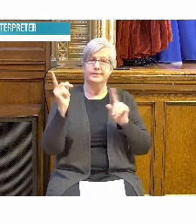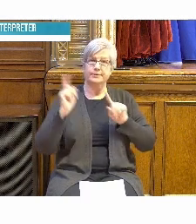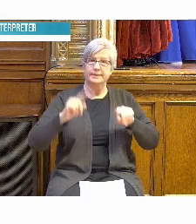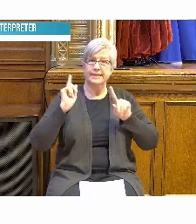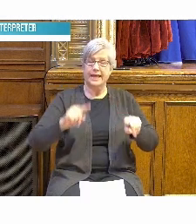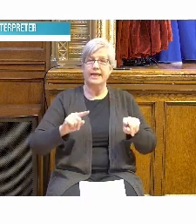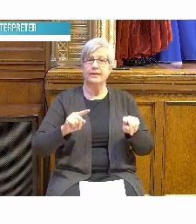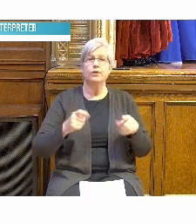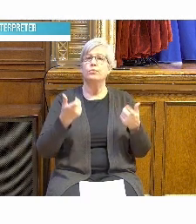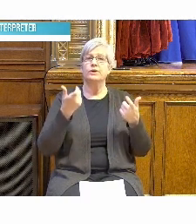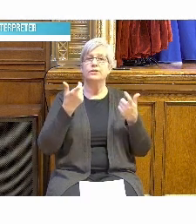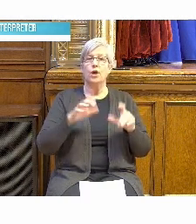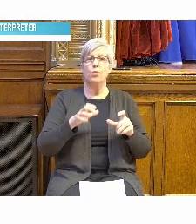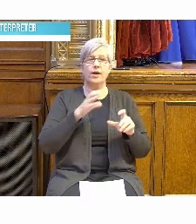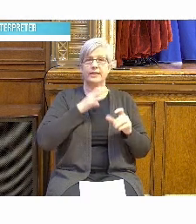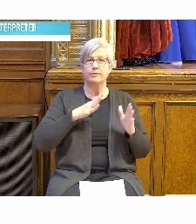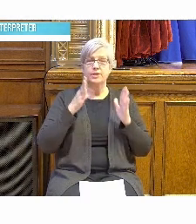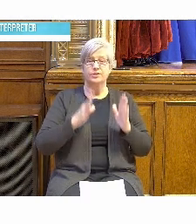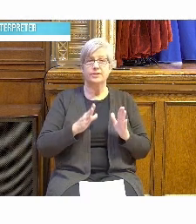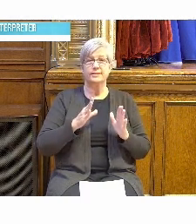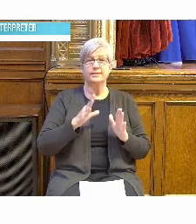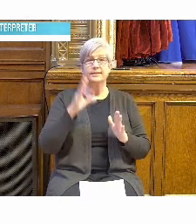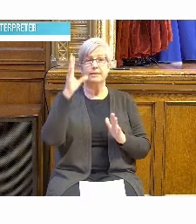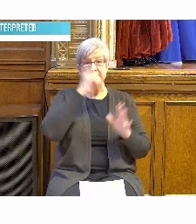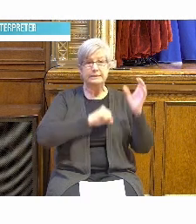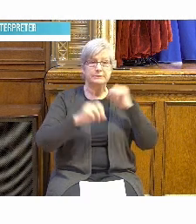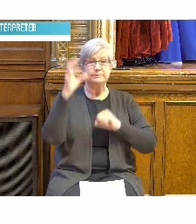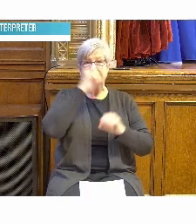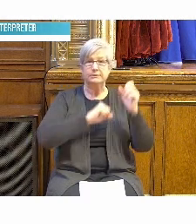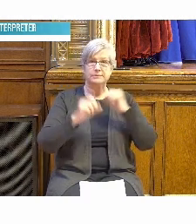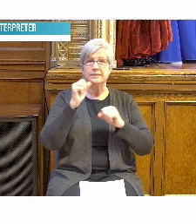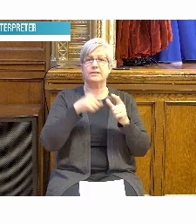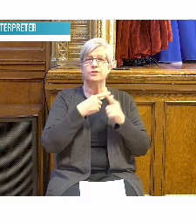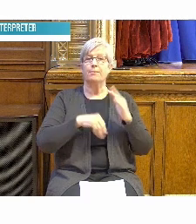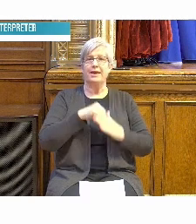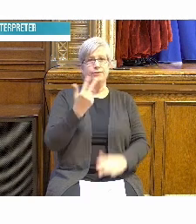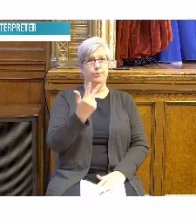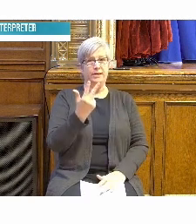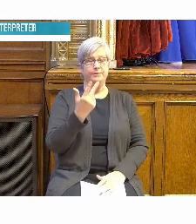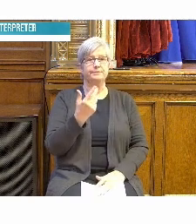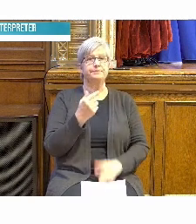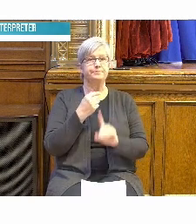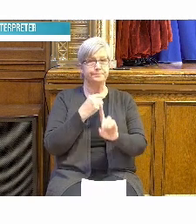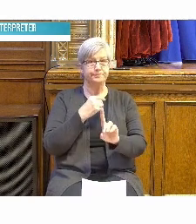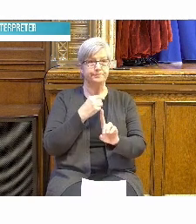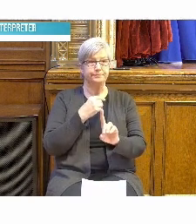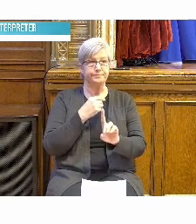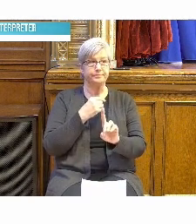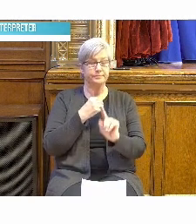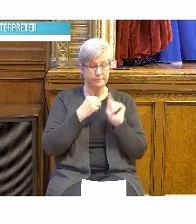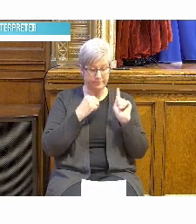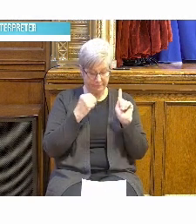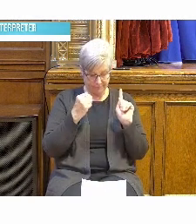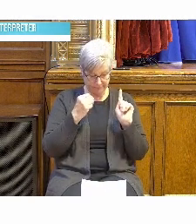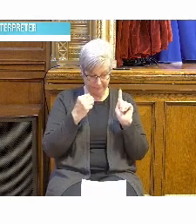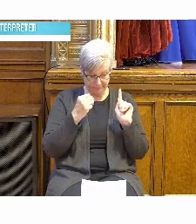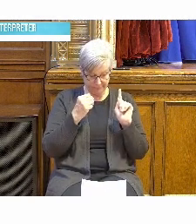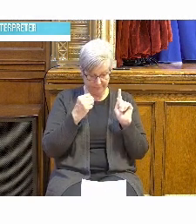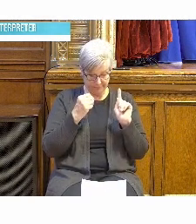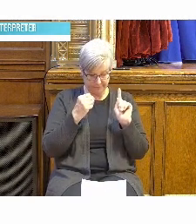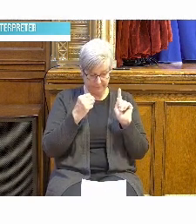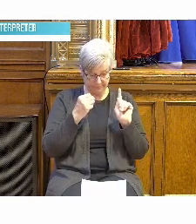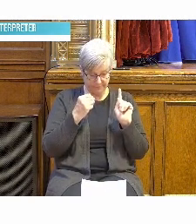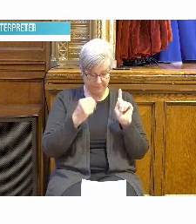want commissioners to miss more than 3 meetings. I'll pause there, and then we also, before I pause, I also want